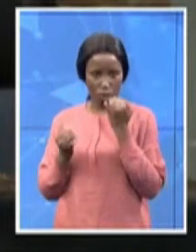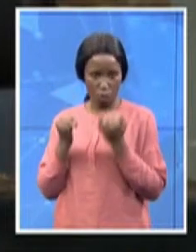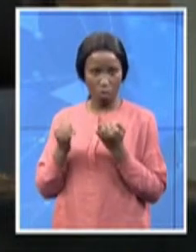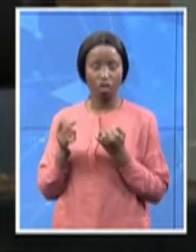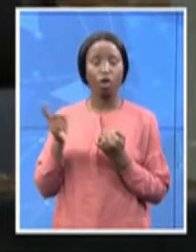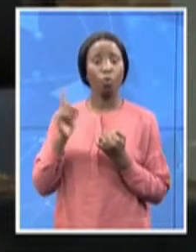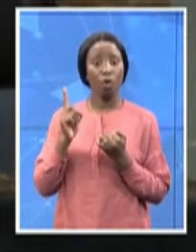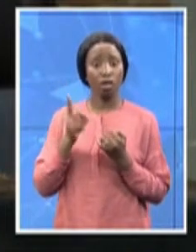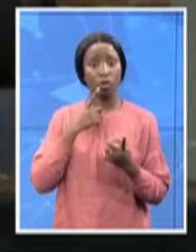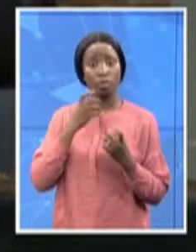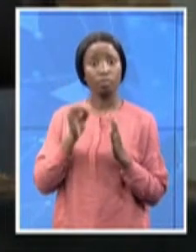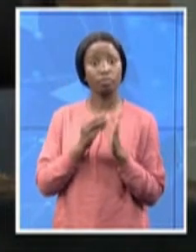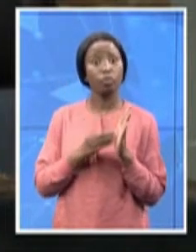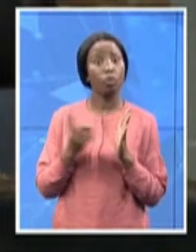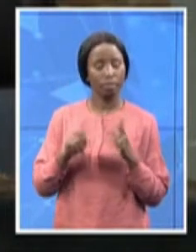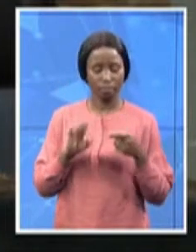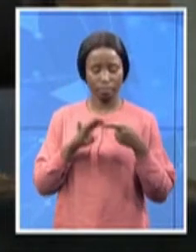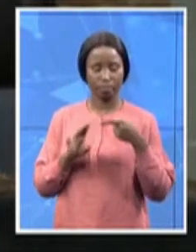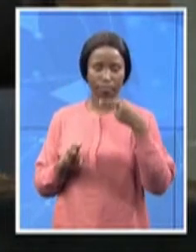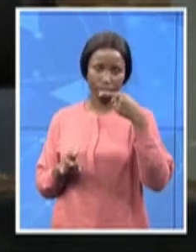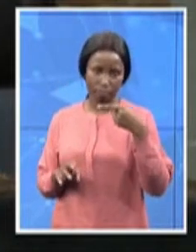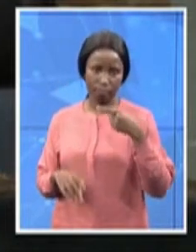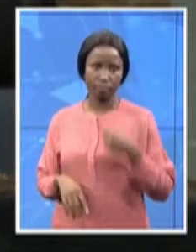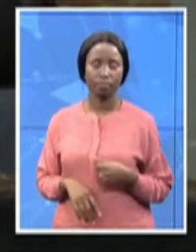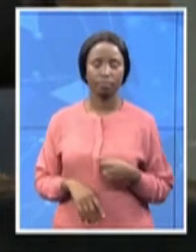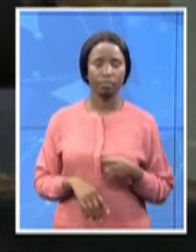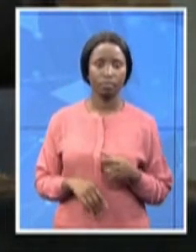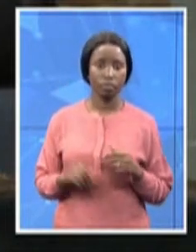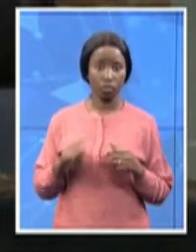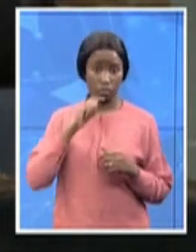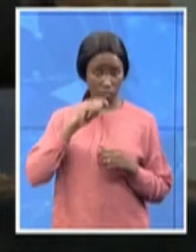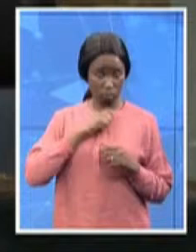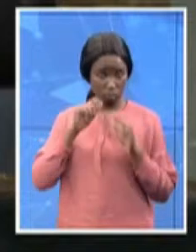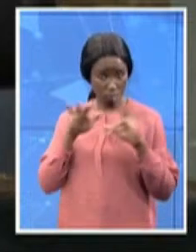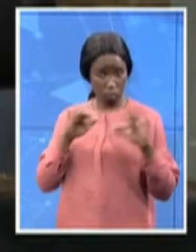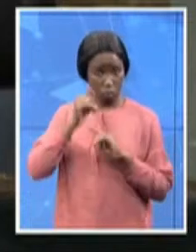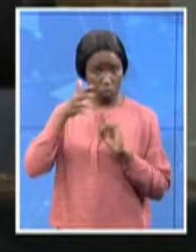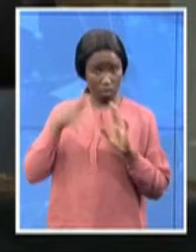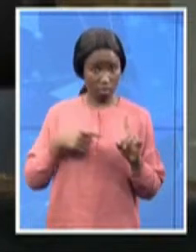whether the public protector correctly found that the President had misled Parliament